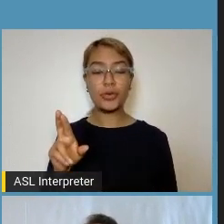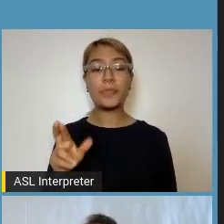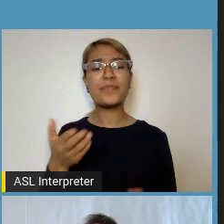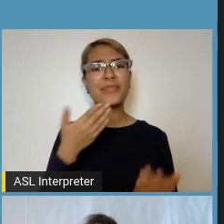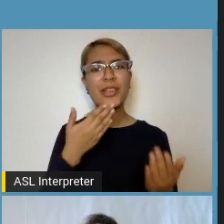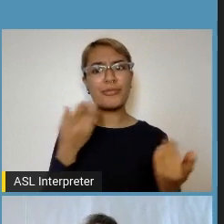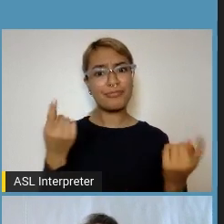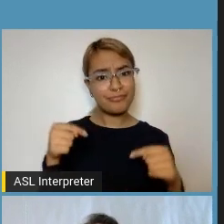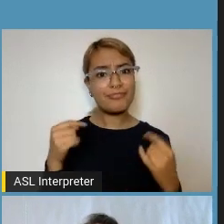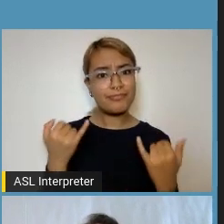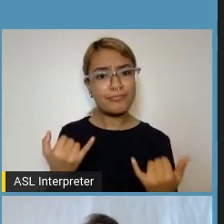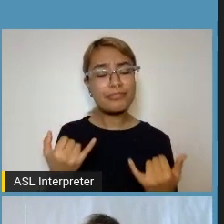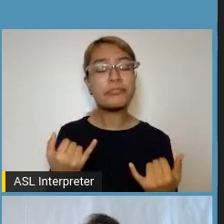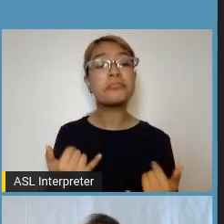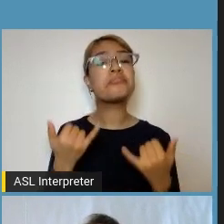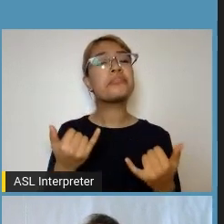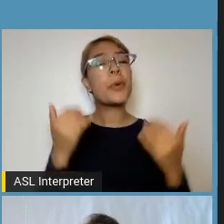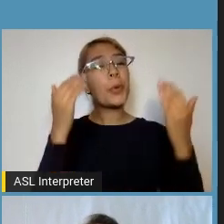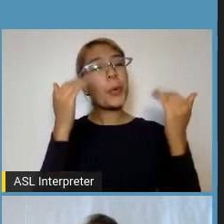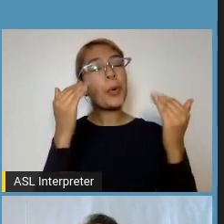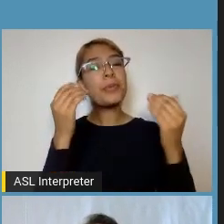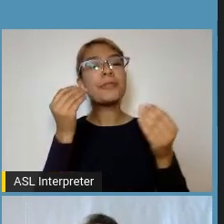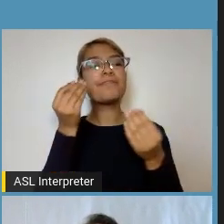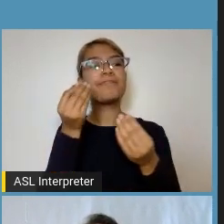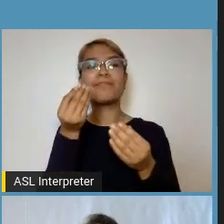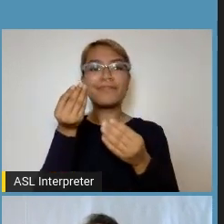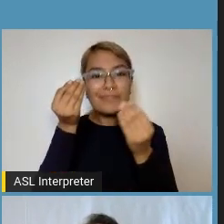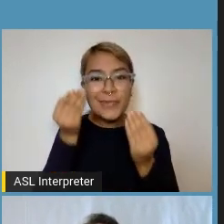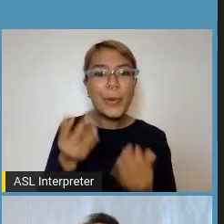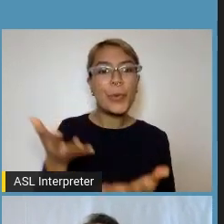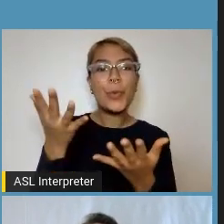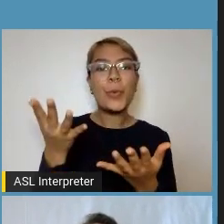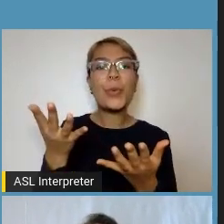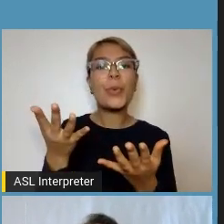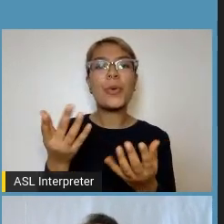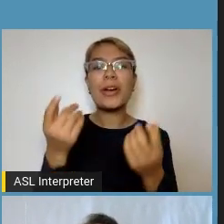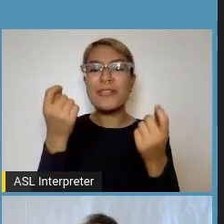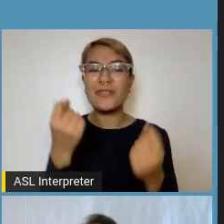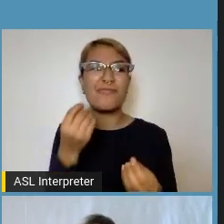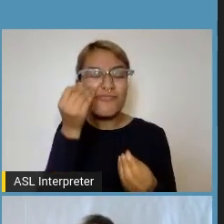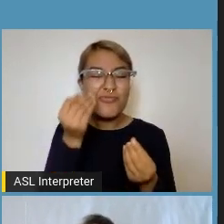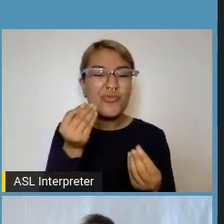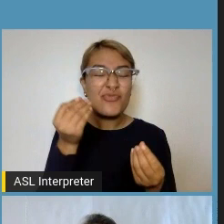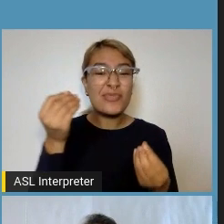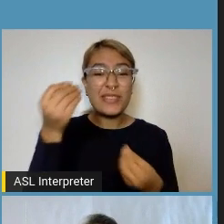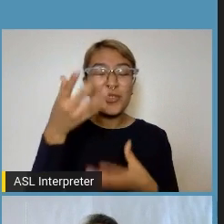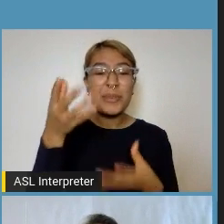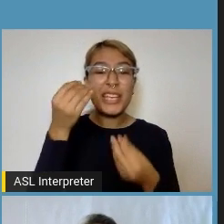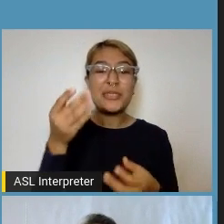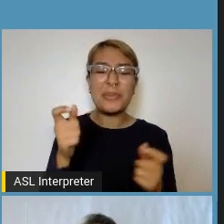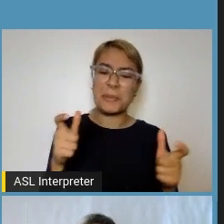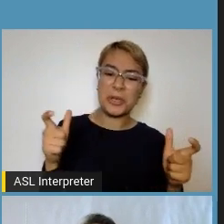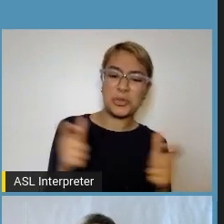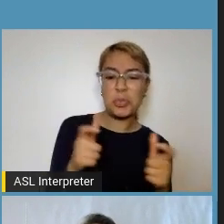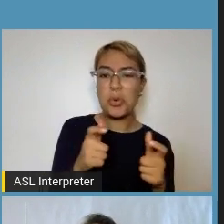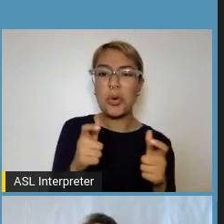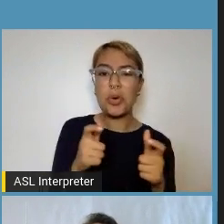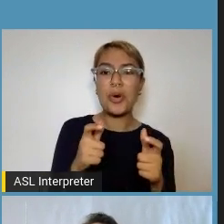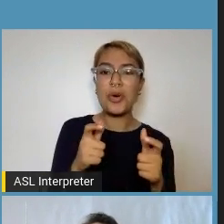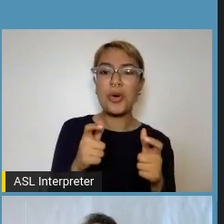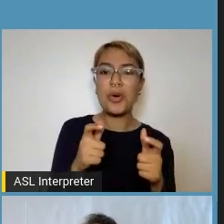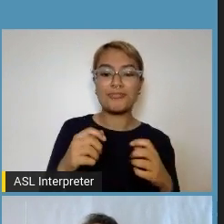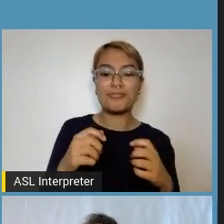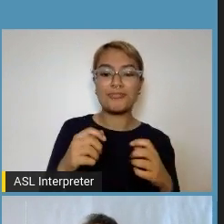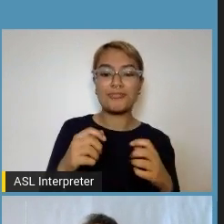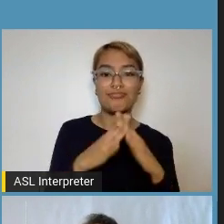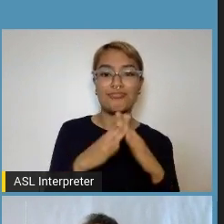today. Today, I hope to give you some insight into how my incredibly small institution has grown its social media following